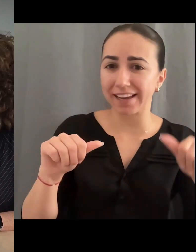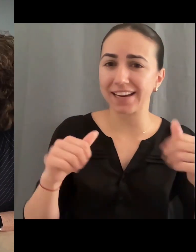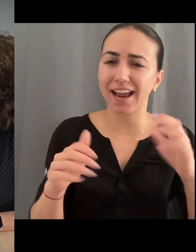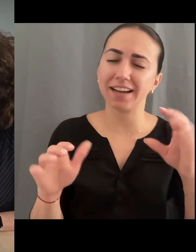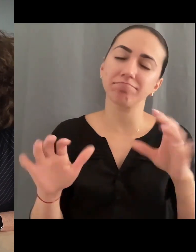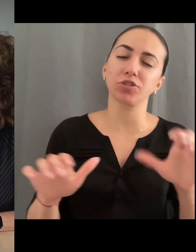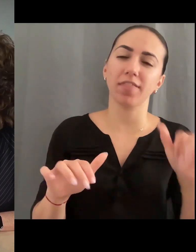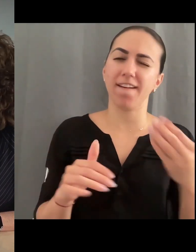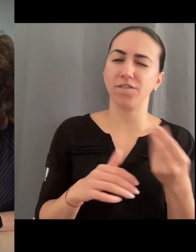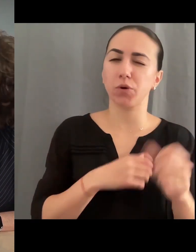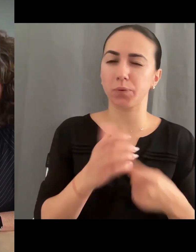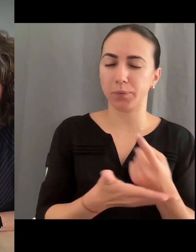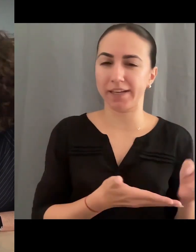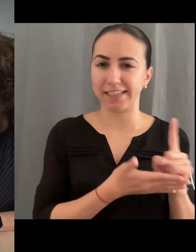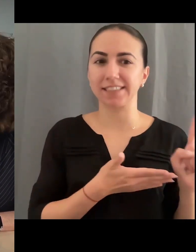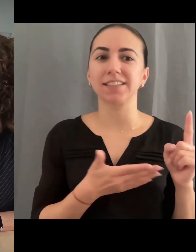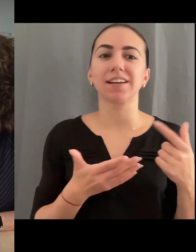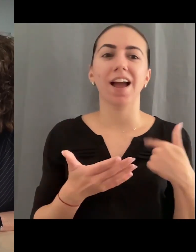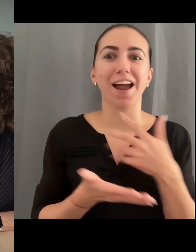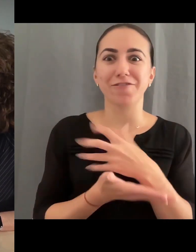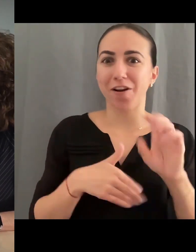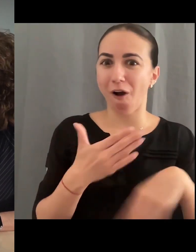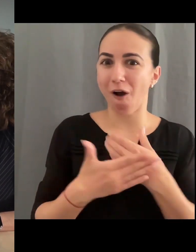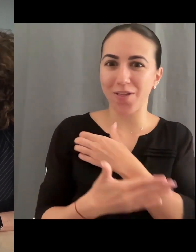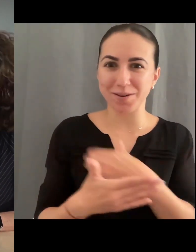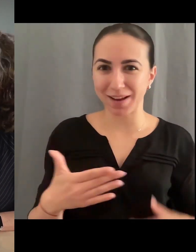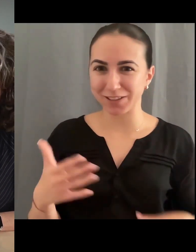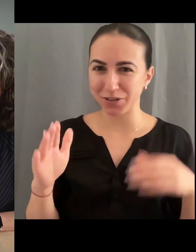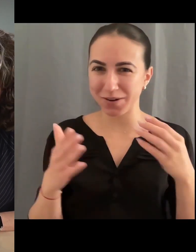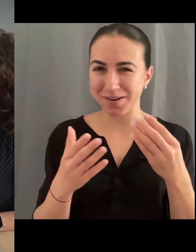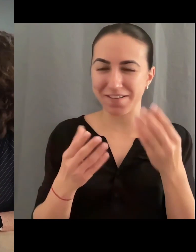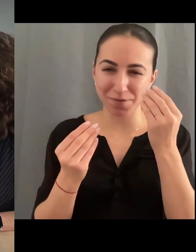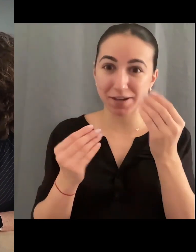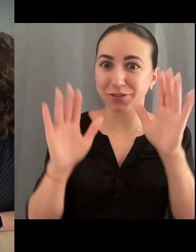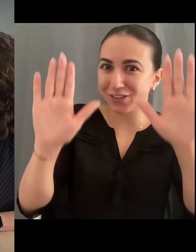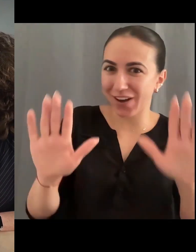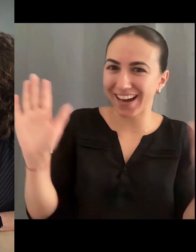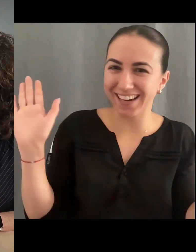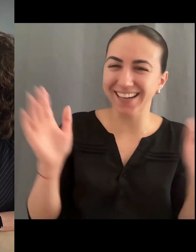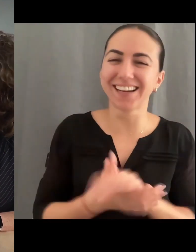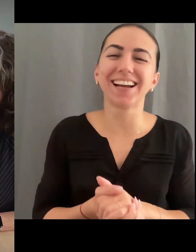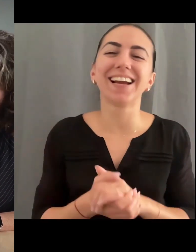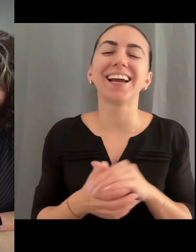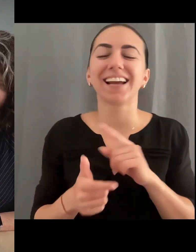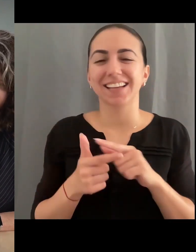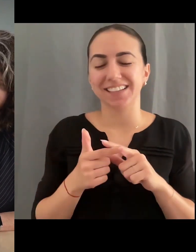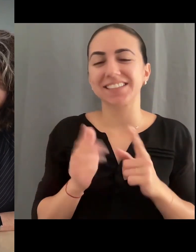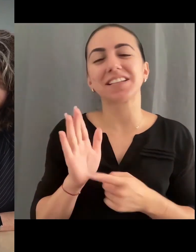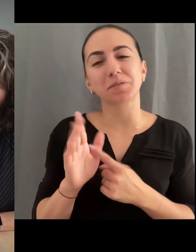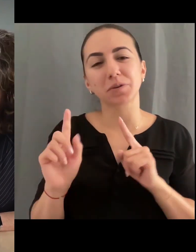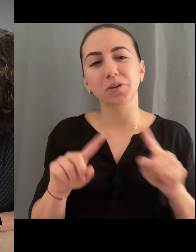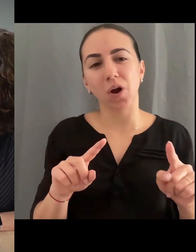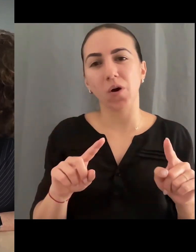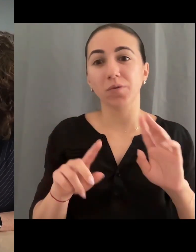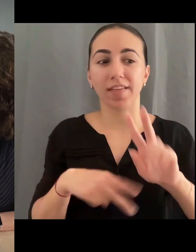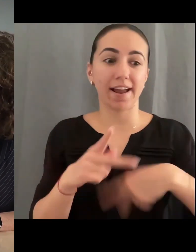a few weeks ago, had a great time. I ran out of all my ambassadorial materials, which is a good thing. And sometimes we'll go to events like